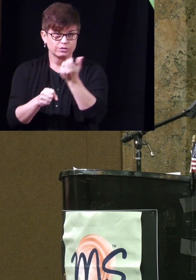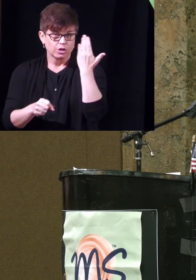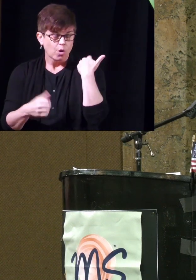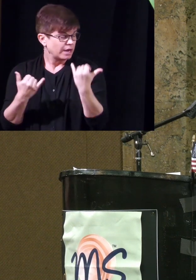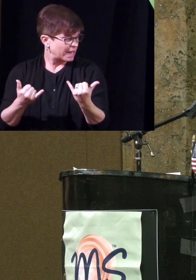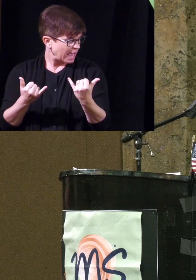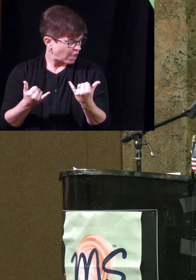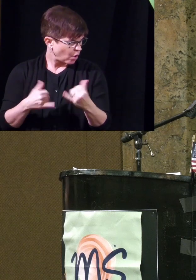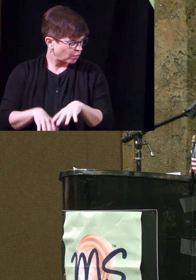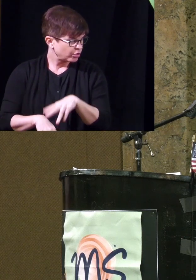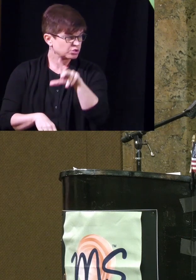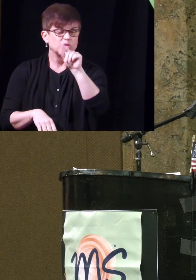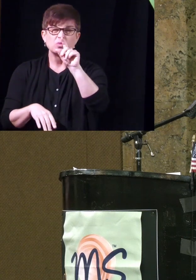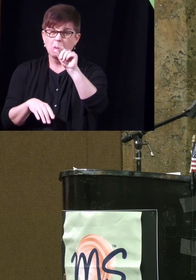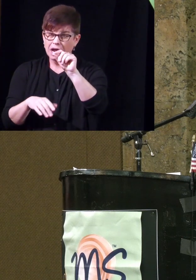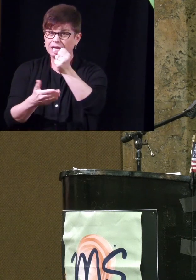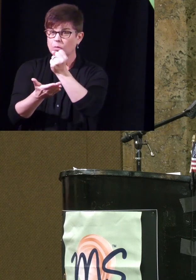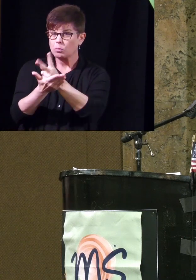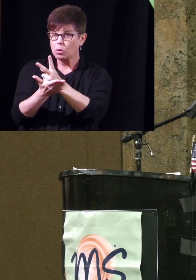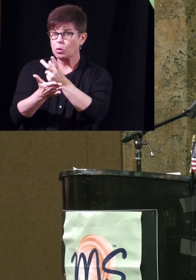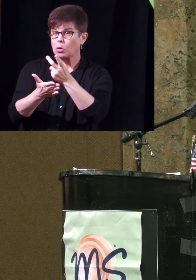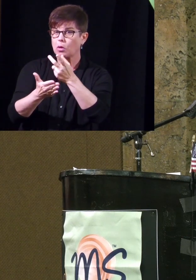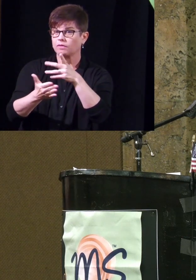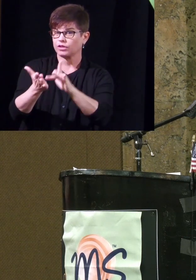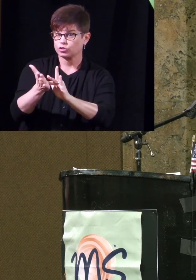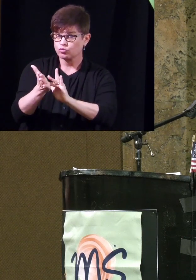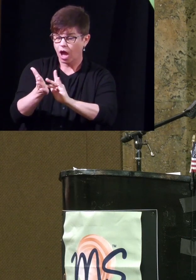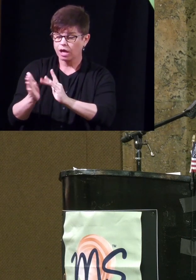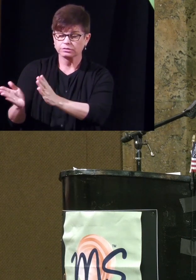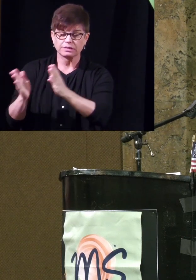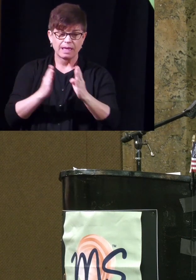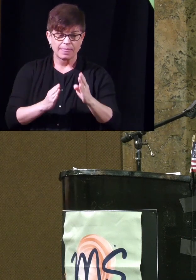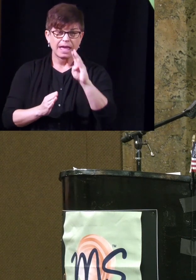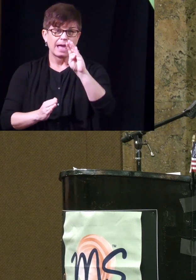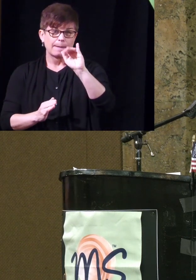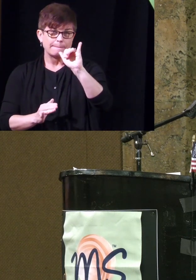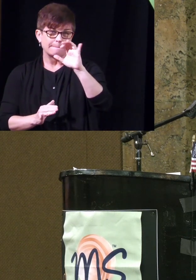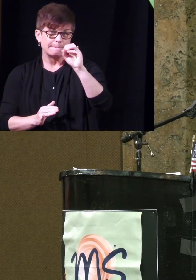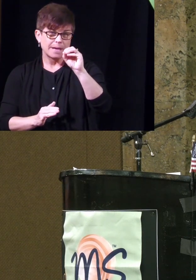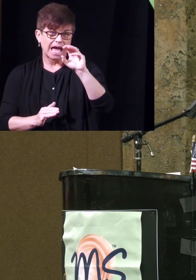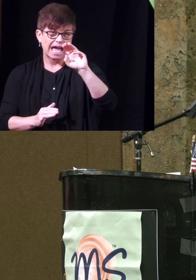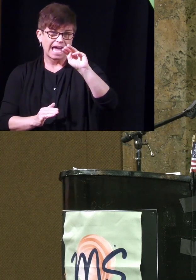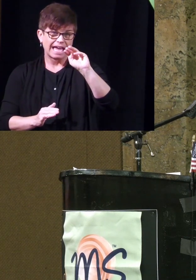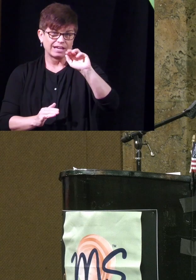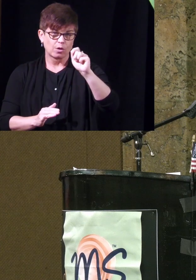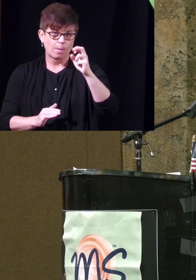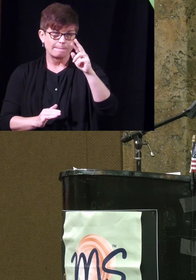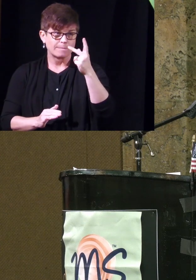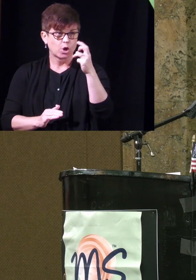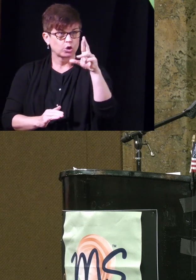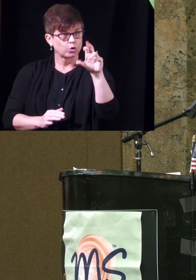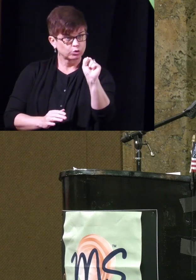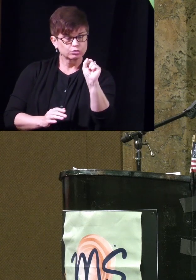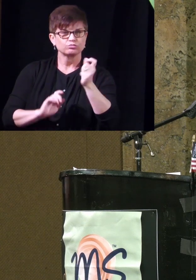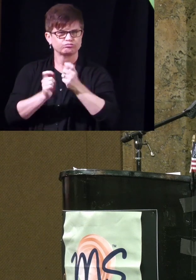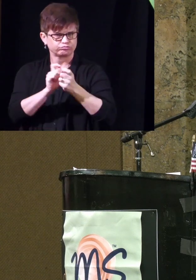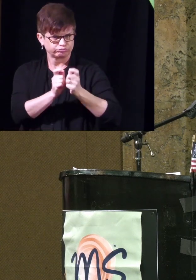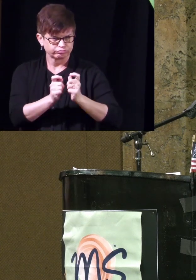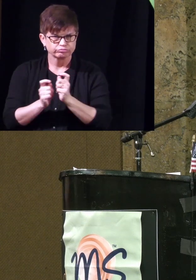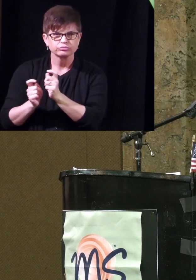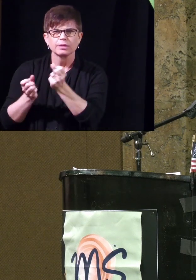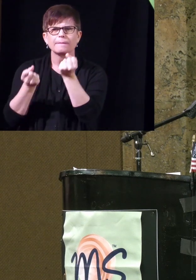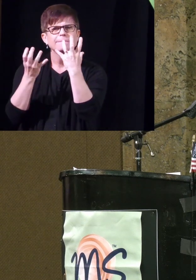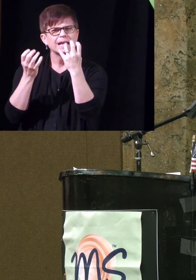MS. And now I could add at the bottom of the slide, biomarkers. So constantly we're evolving. There are many drugs still in